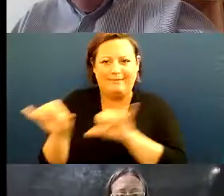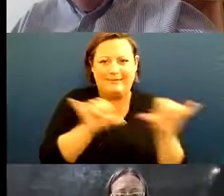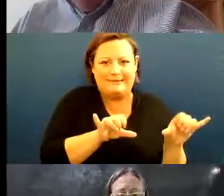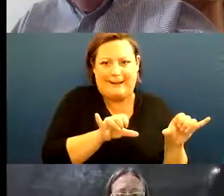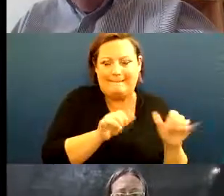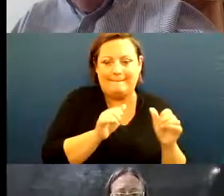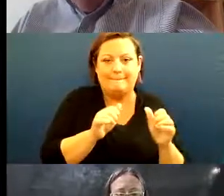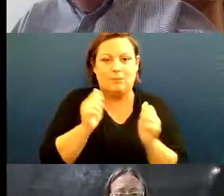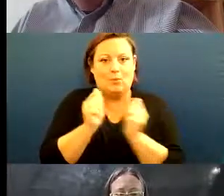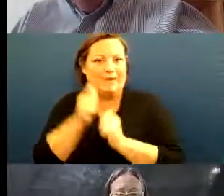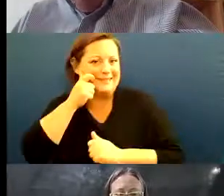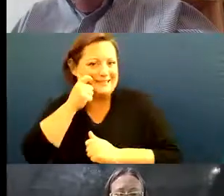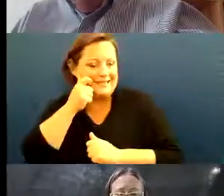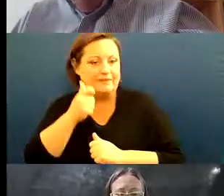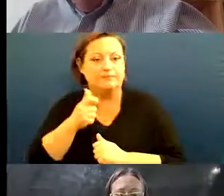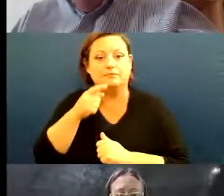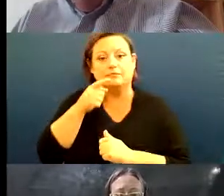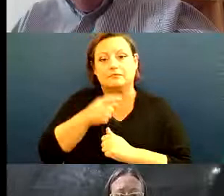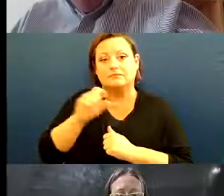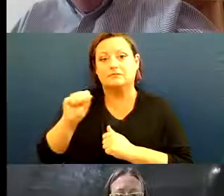someone to help him understand